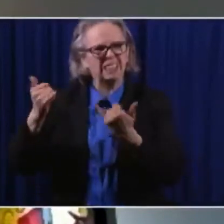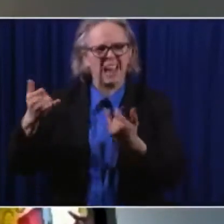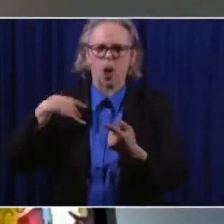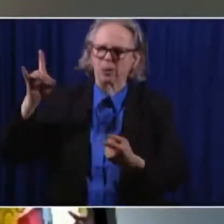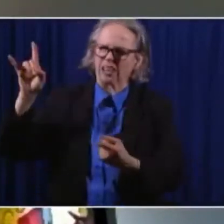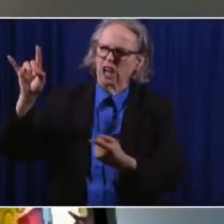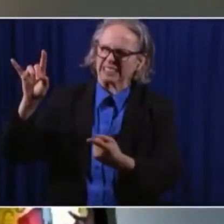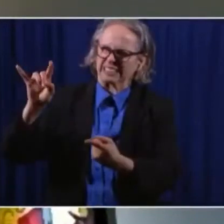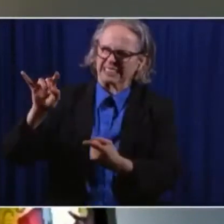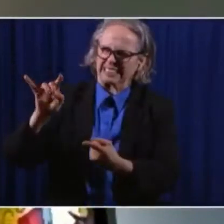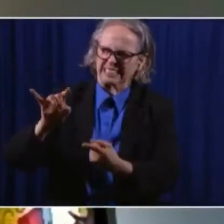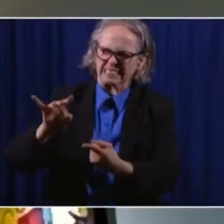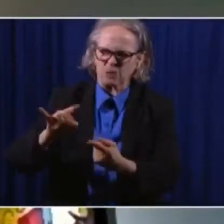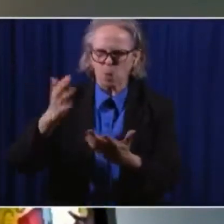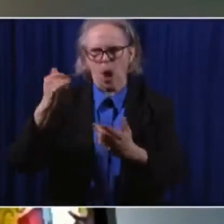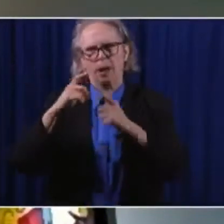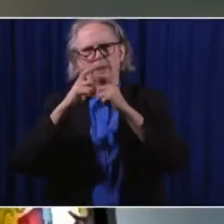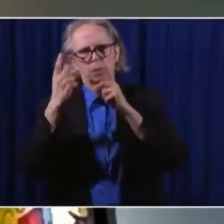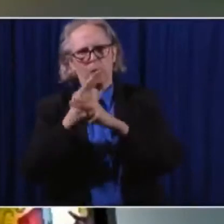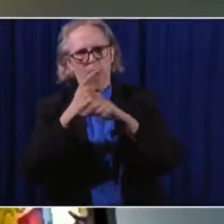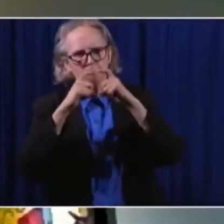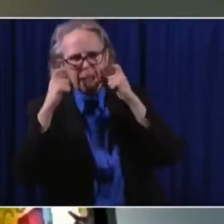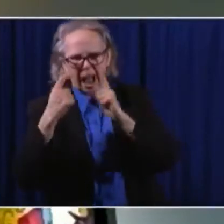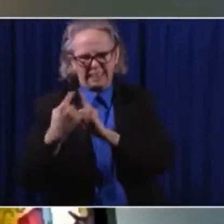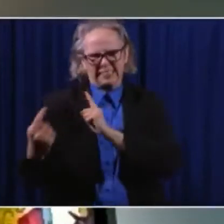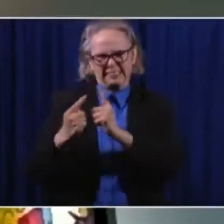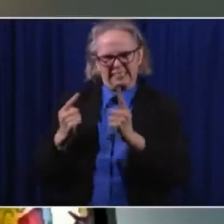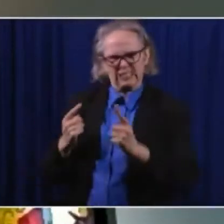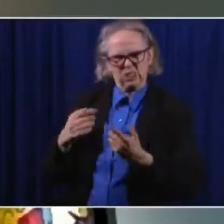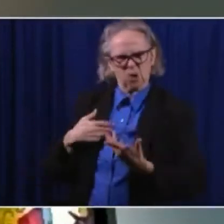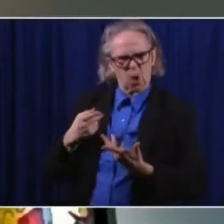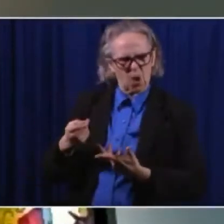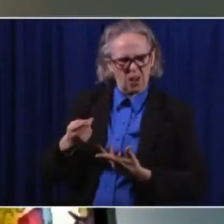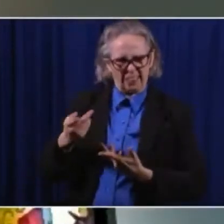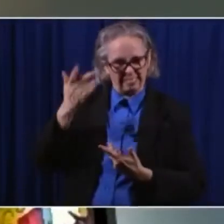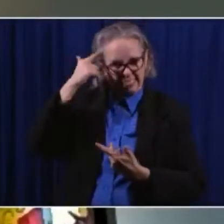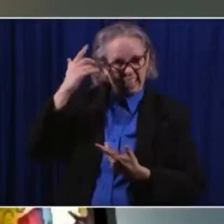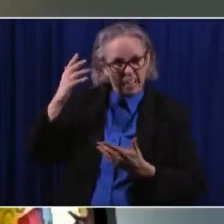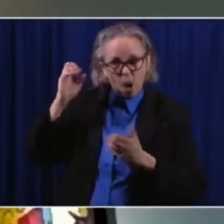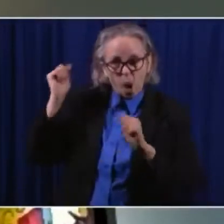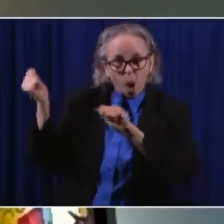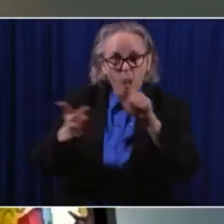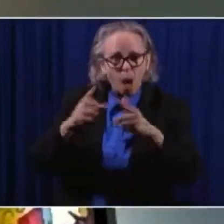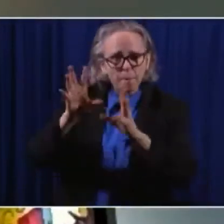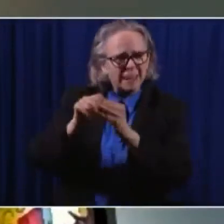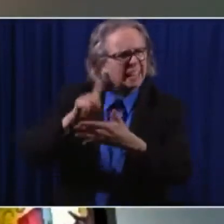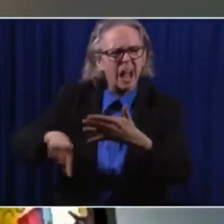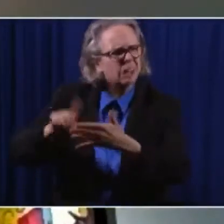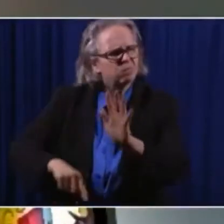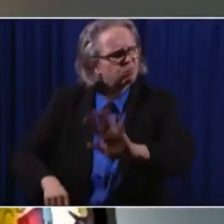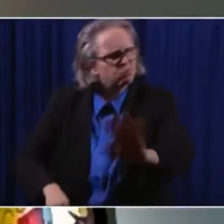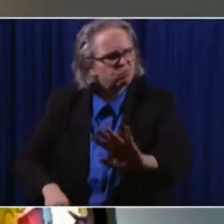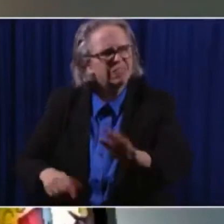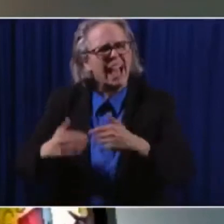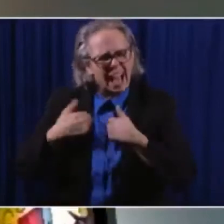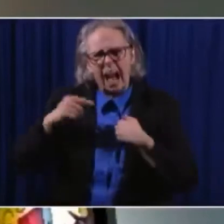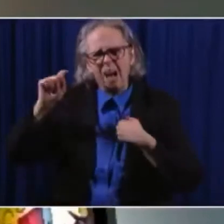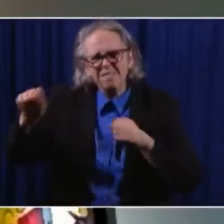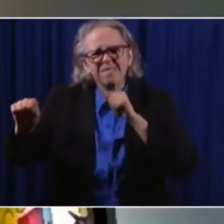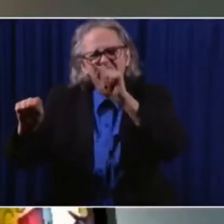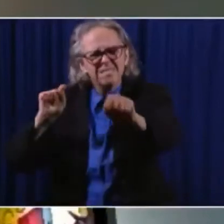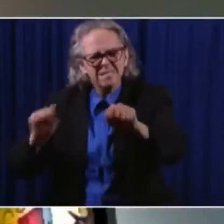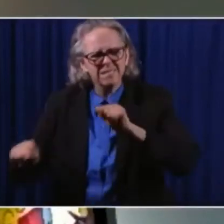shorter. So don't assume that a meeting's not happening, reach out and find out. But also online, there are a number of meetings available, and